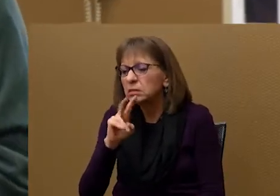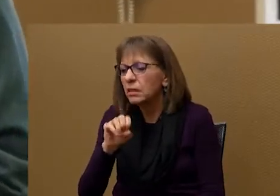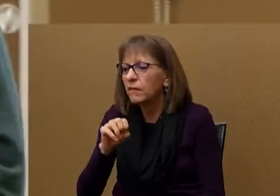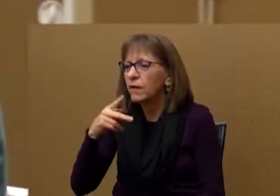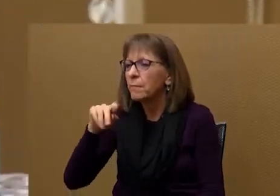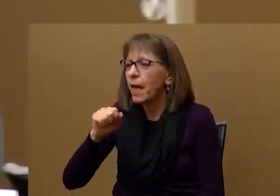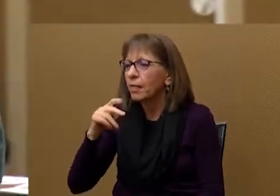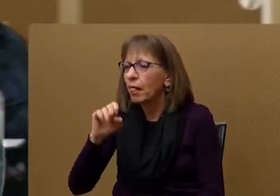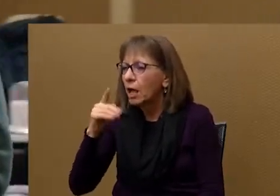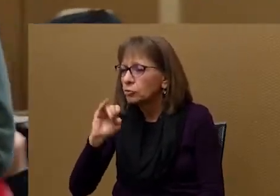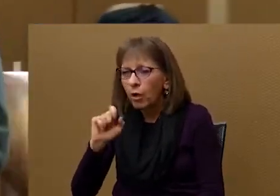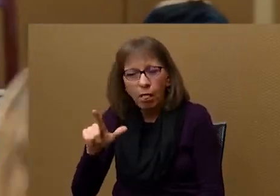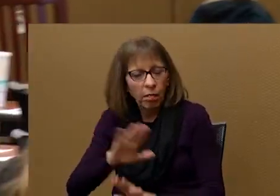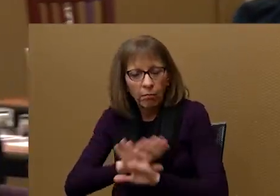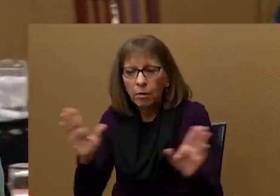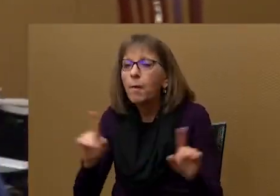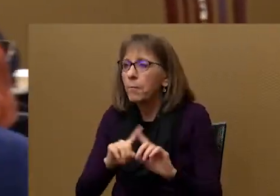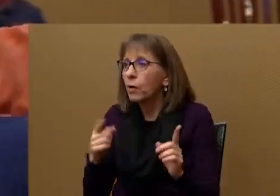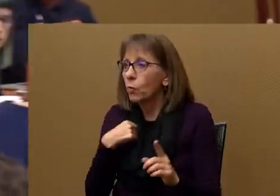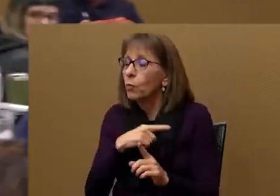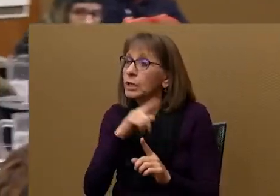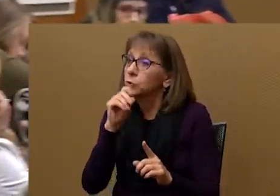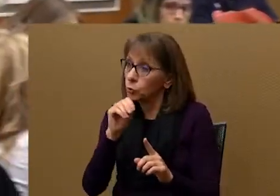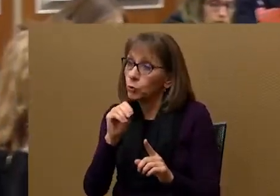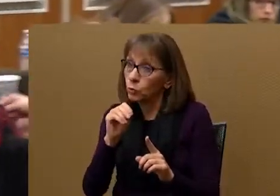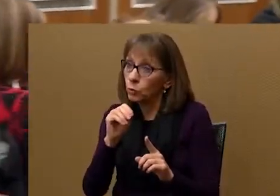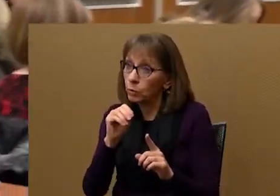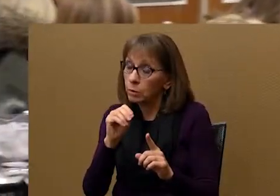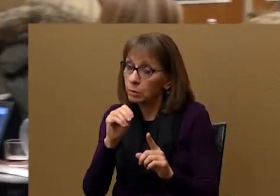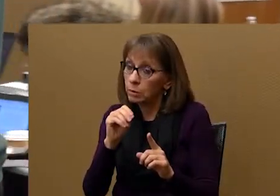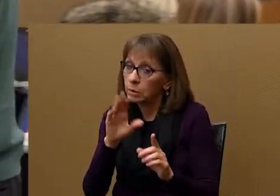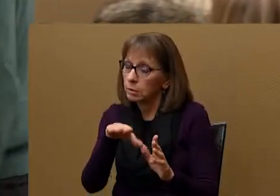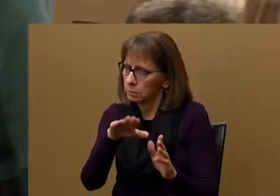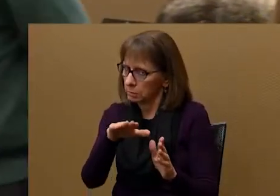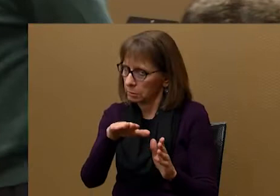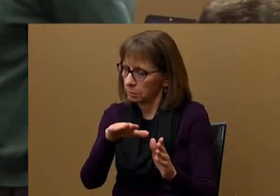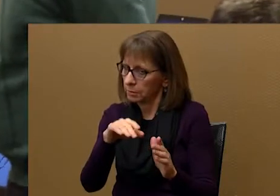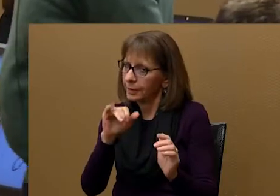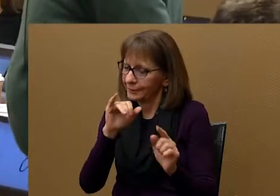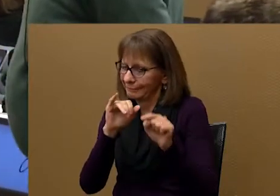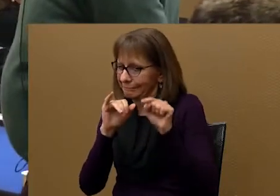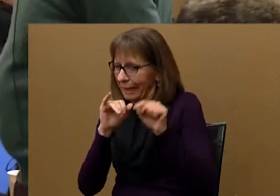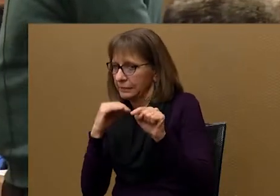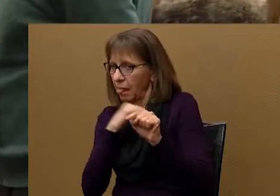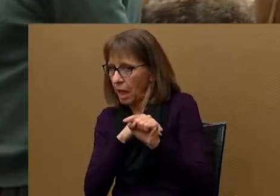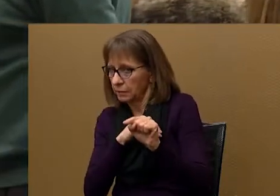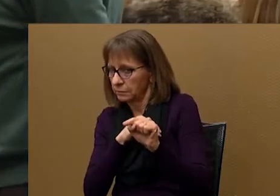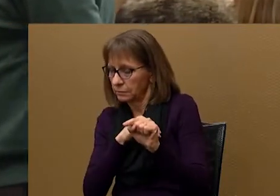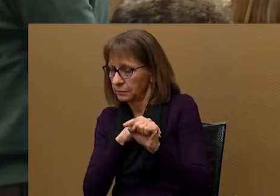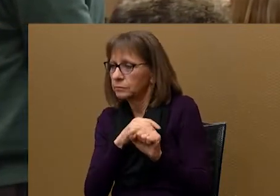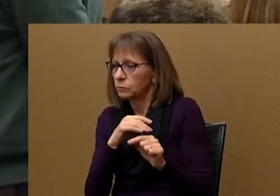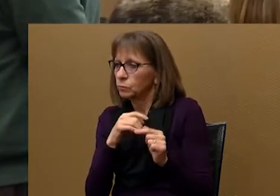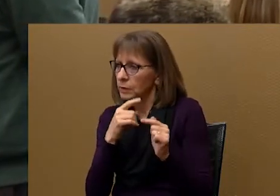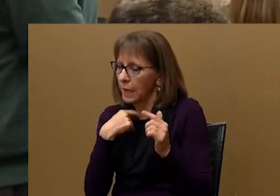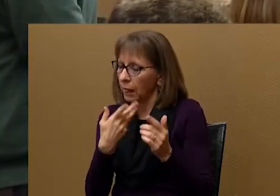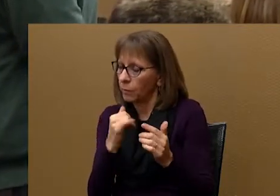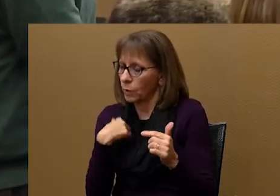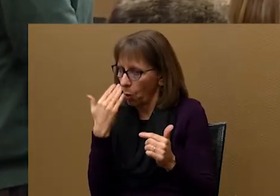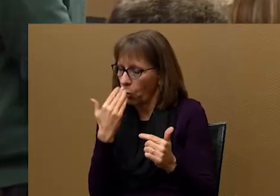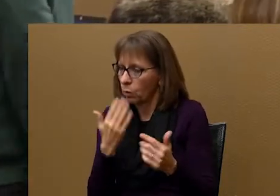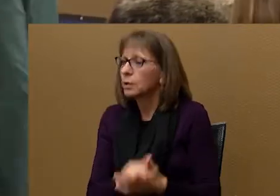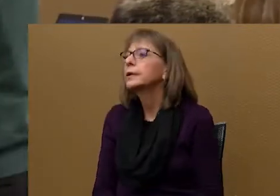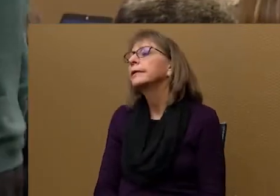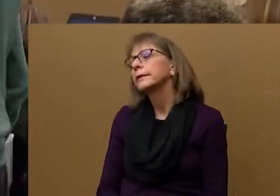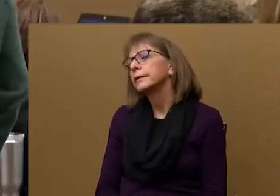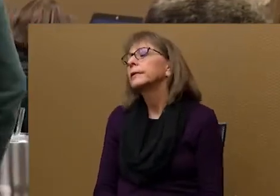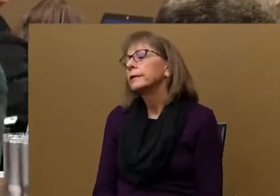of being a pathological liar or a compulsive liar. But we do bring it to his attention, we know that he's